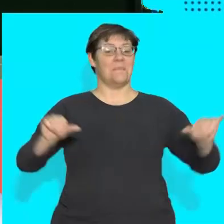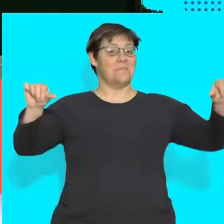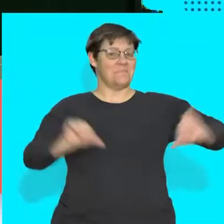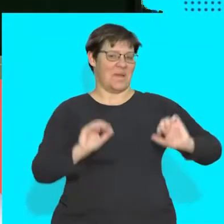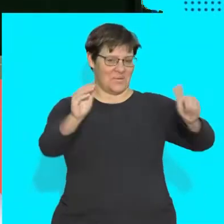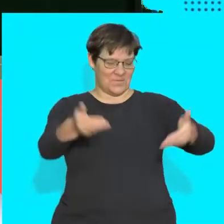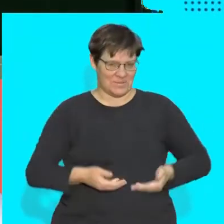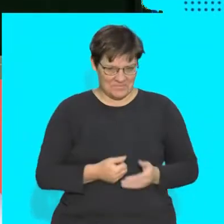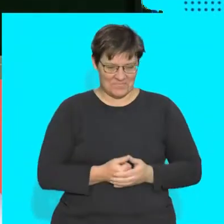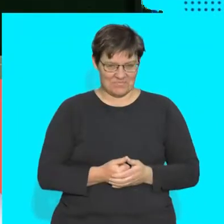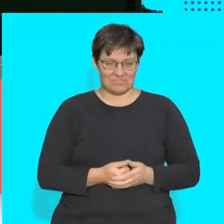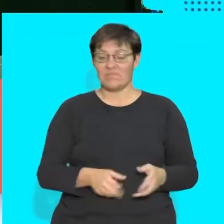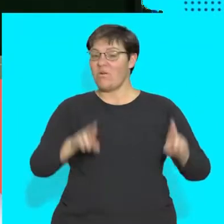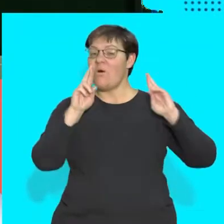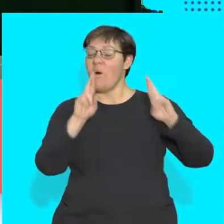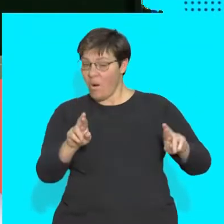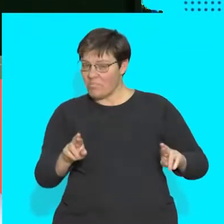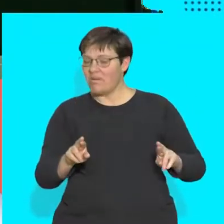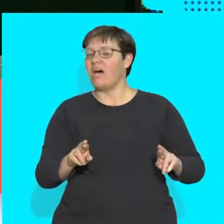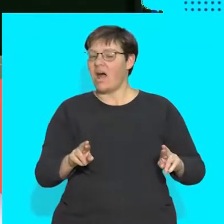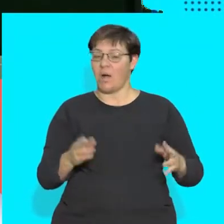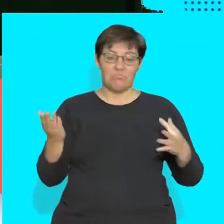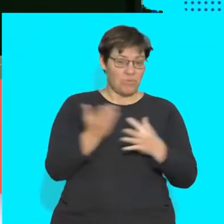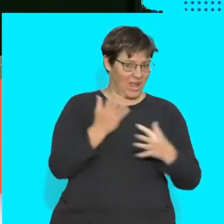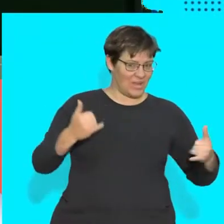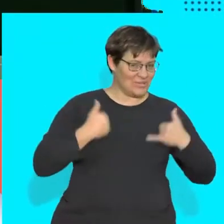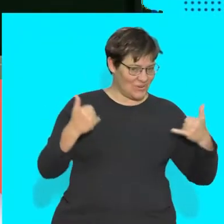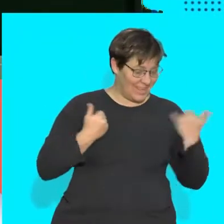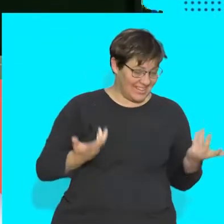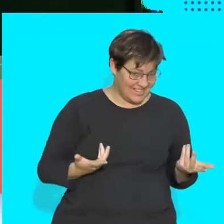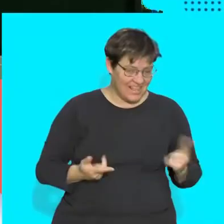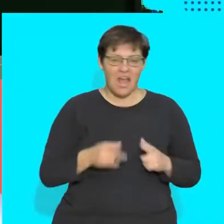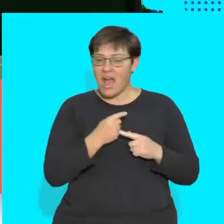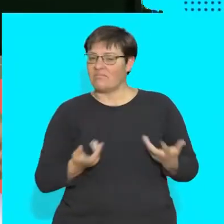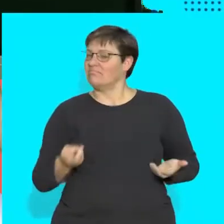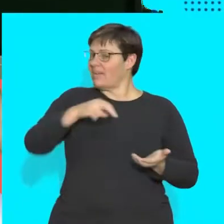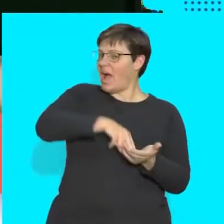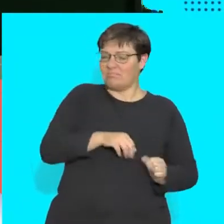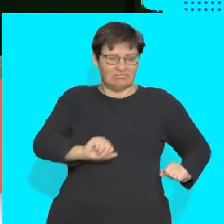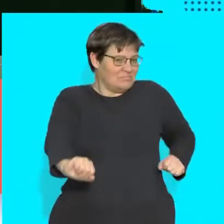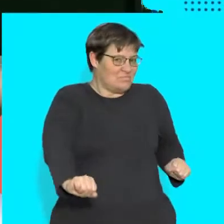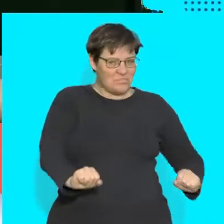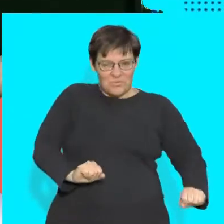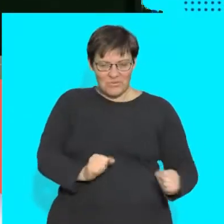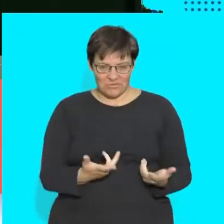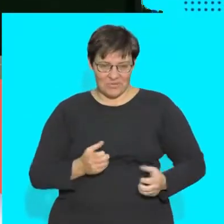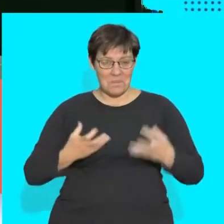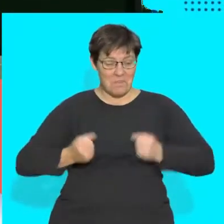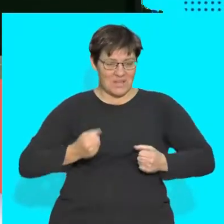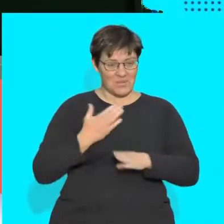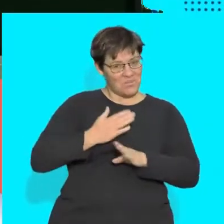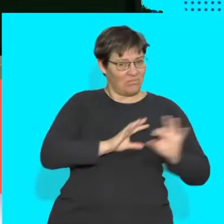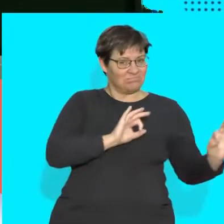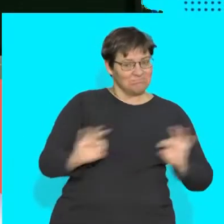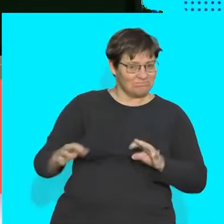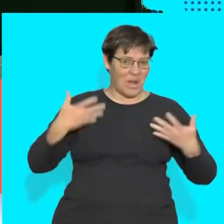Welcome back, Life Sciences. I hope you had a good break. As I always say, got to get up, got to get those muscles working, got